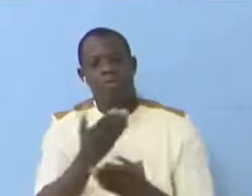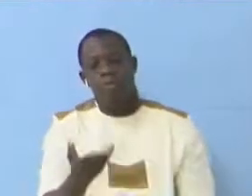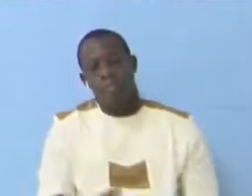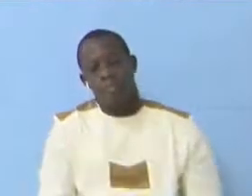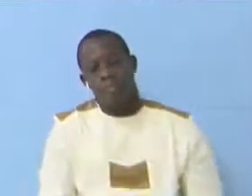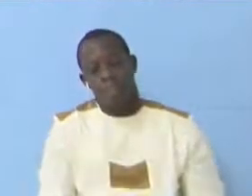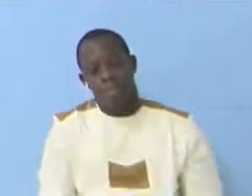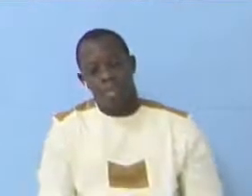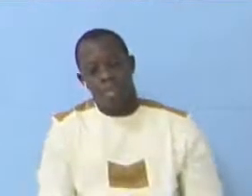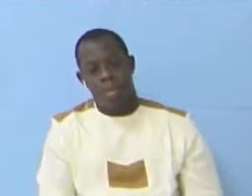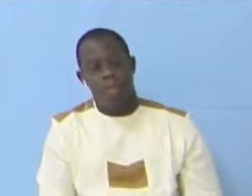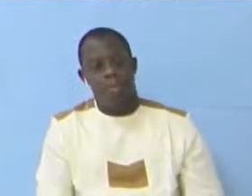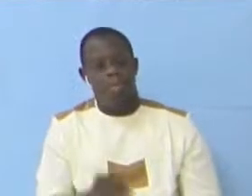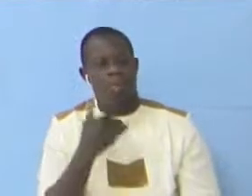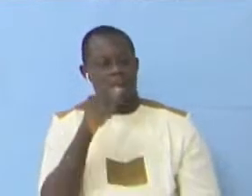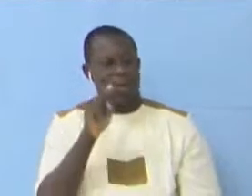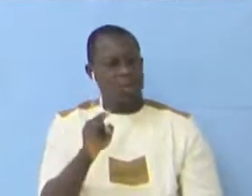liggéeykaay bi.